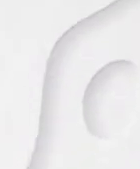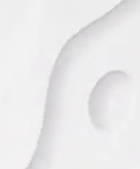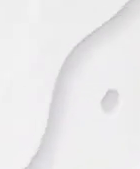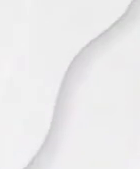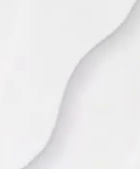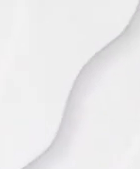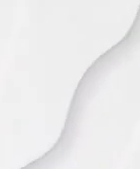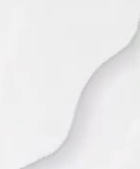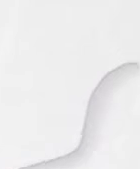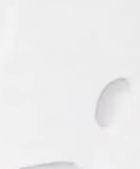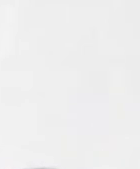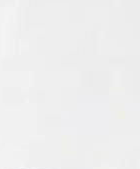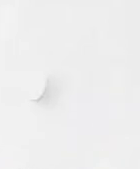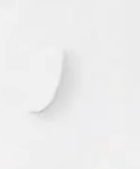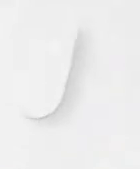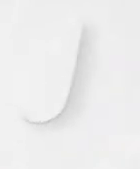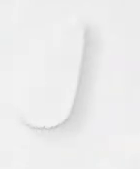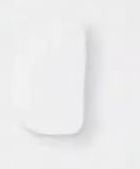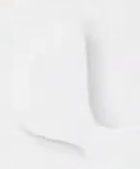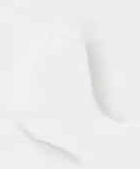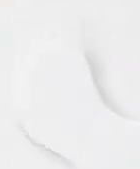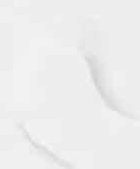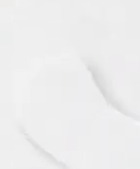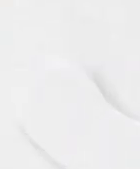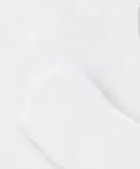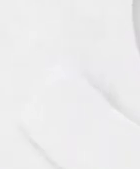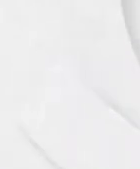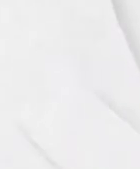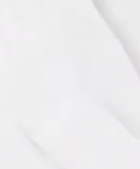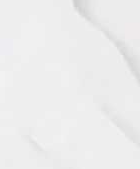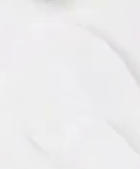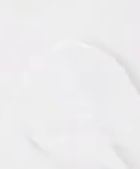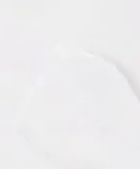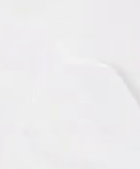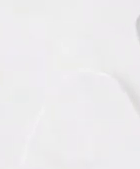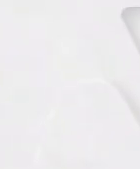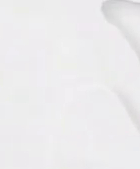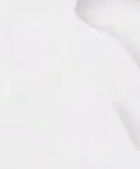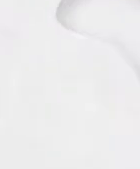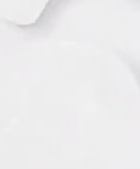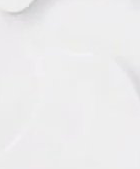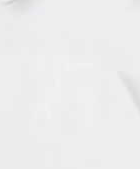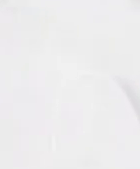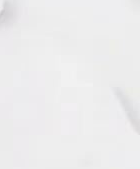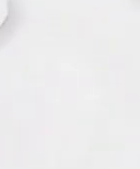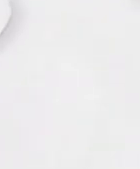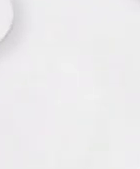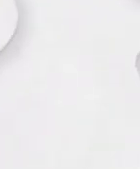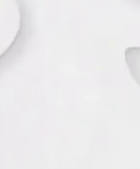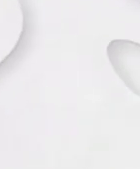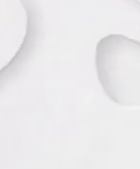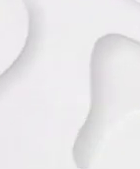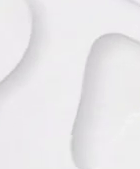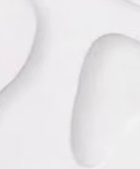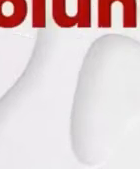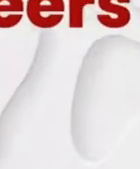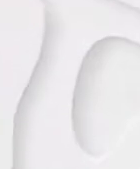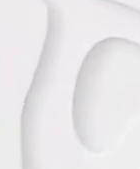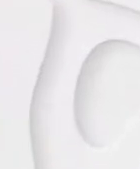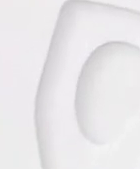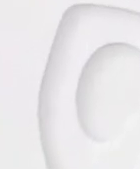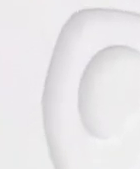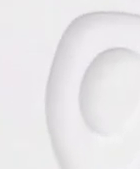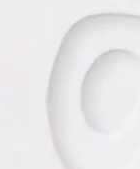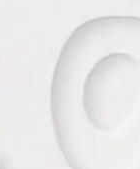In order to keep hope alive in the airwaves, Hope Media has a couple of initiatives. Friends of Hope. Friends of Hope is you and I